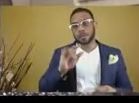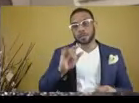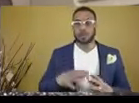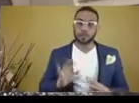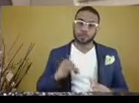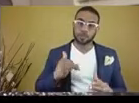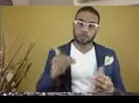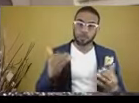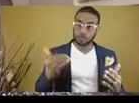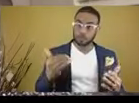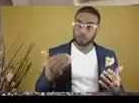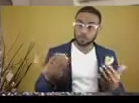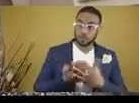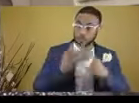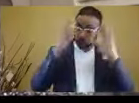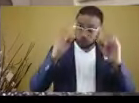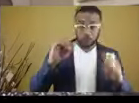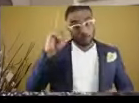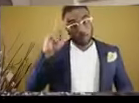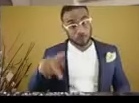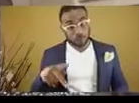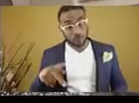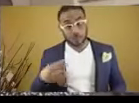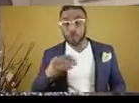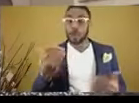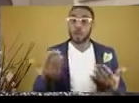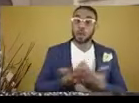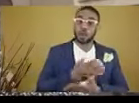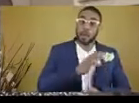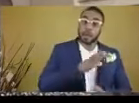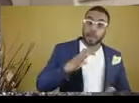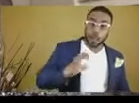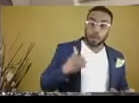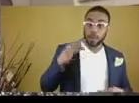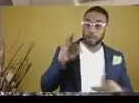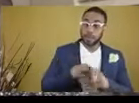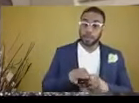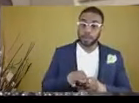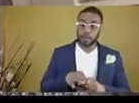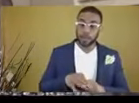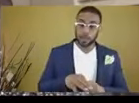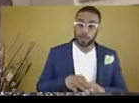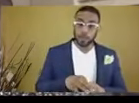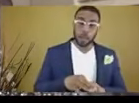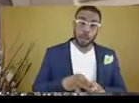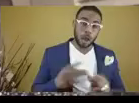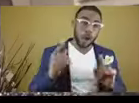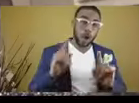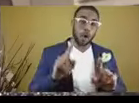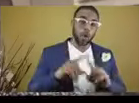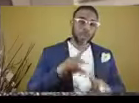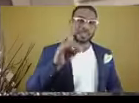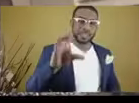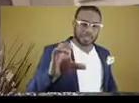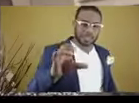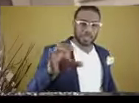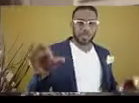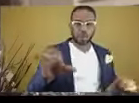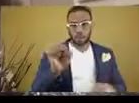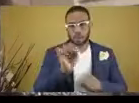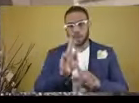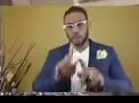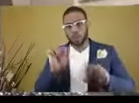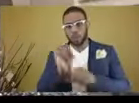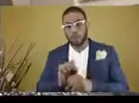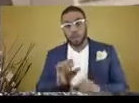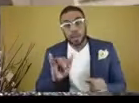new president and vice president and the new Congress that we elected go to DC and do the people's work,